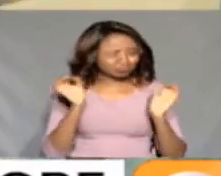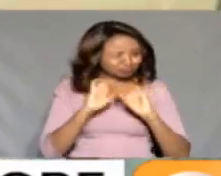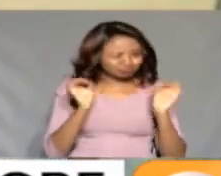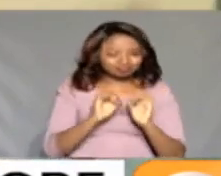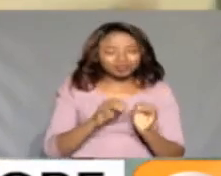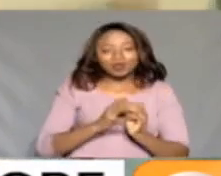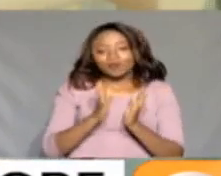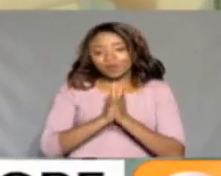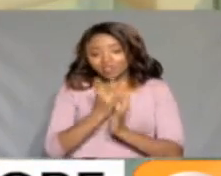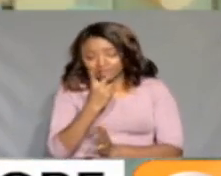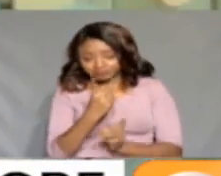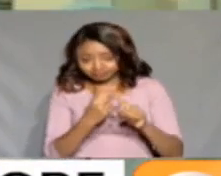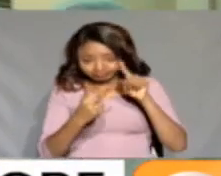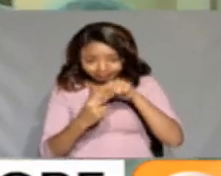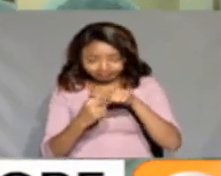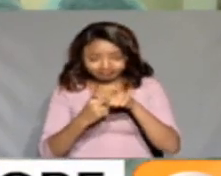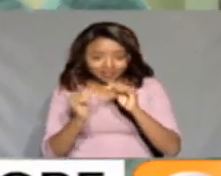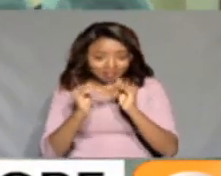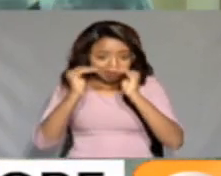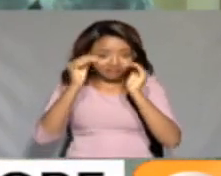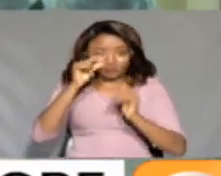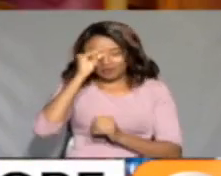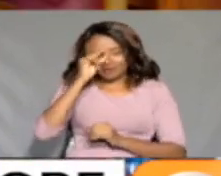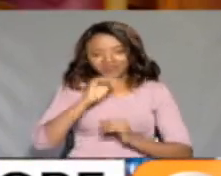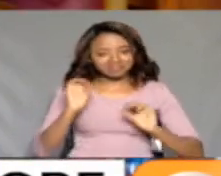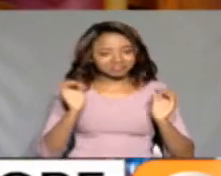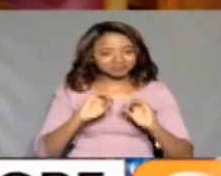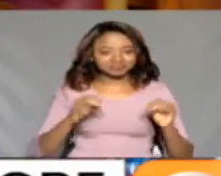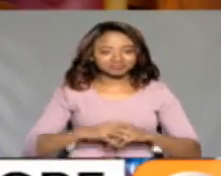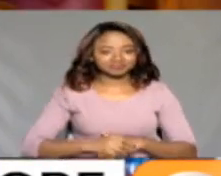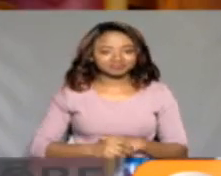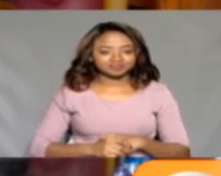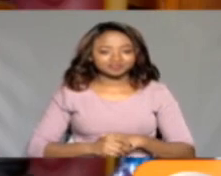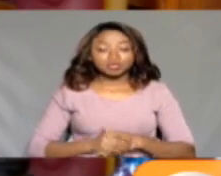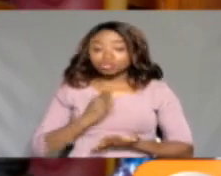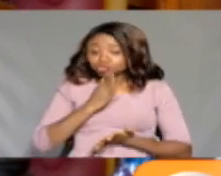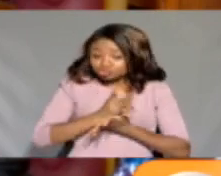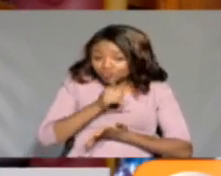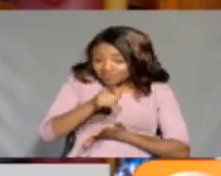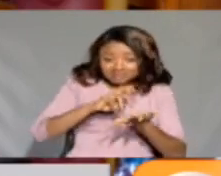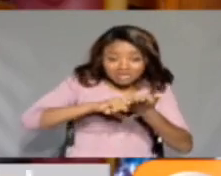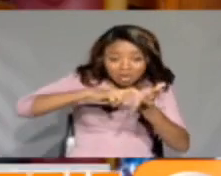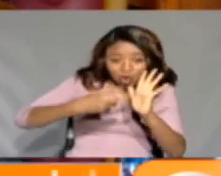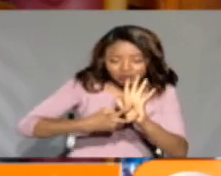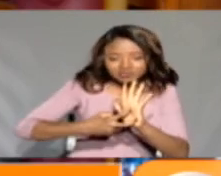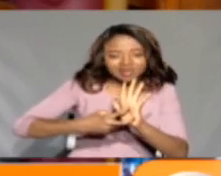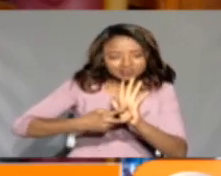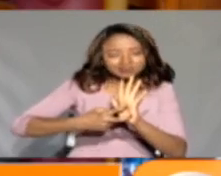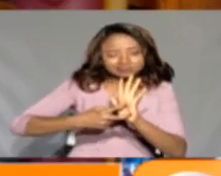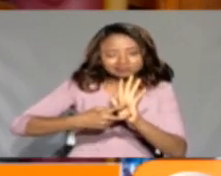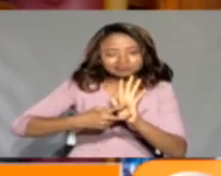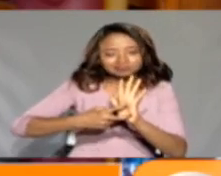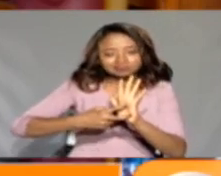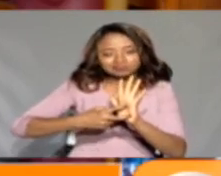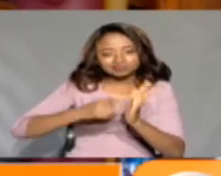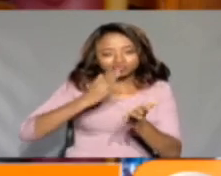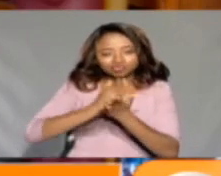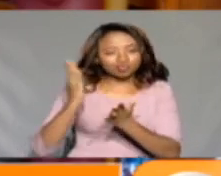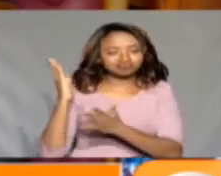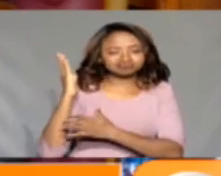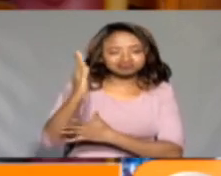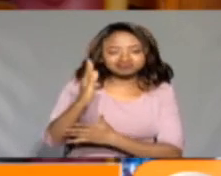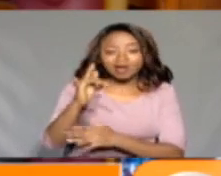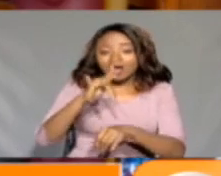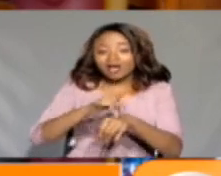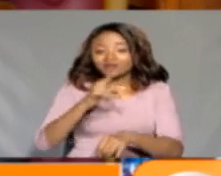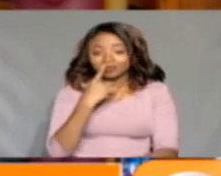government before the purchase of the multi-billion shillings equipment. Because this was a contract that was going to directly